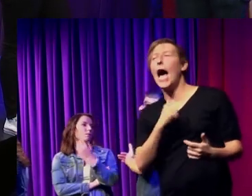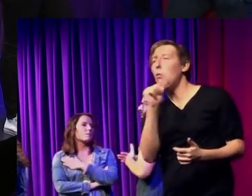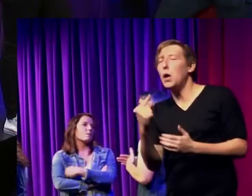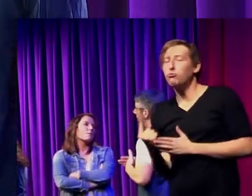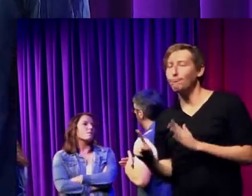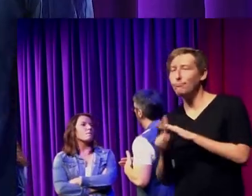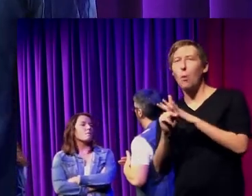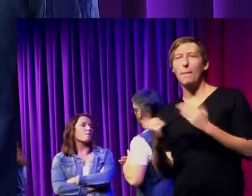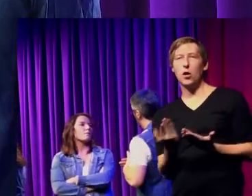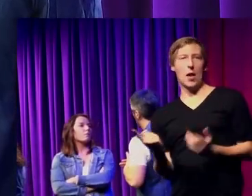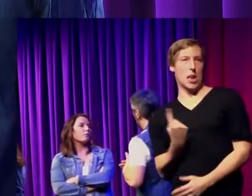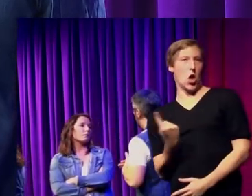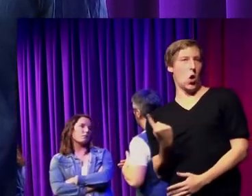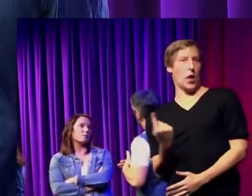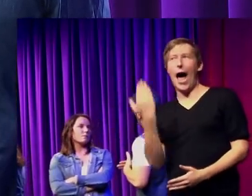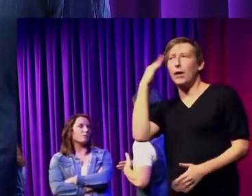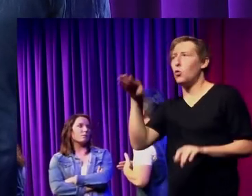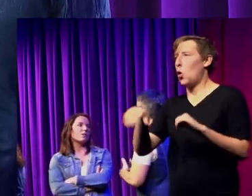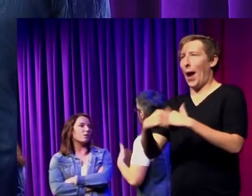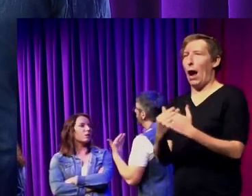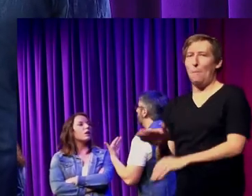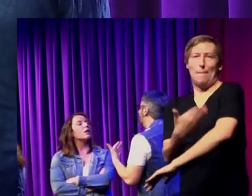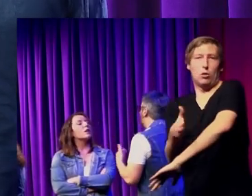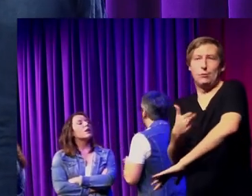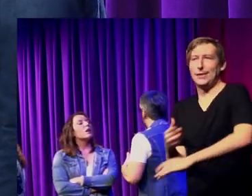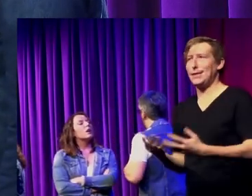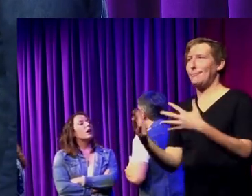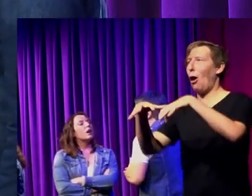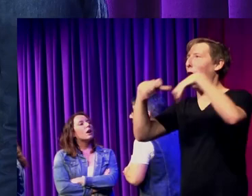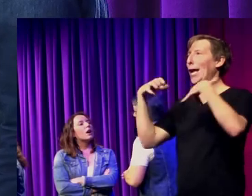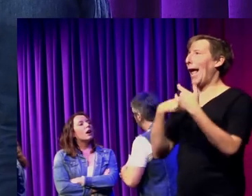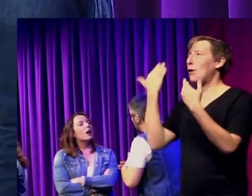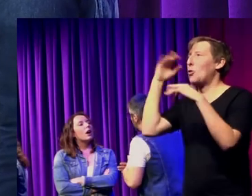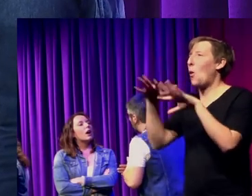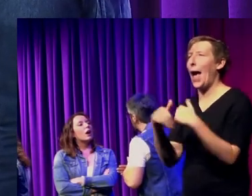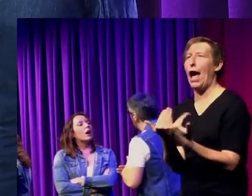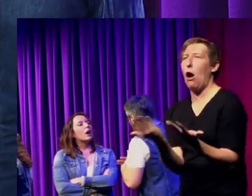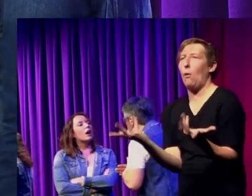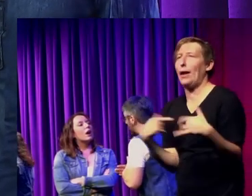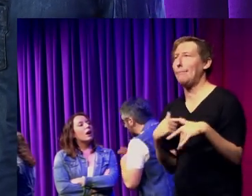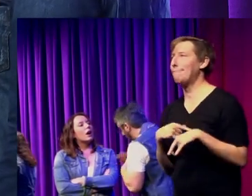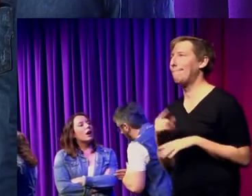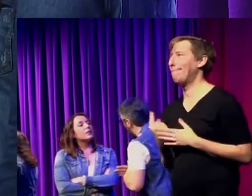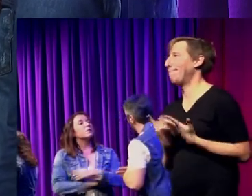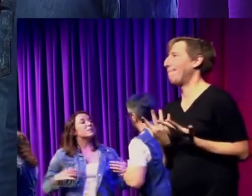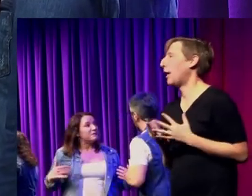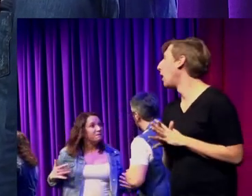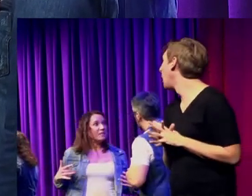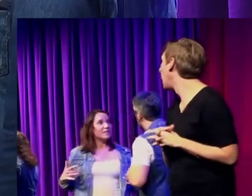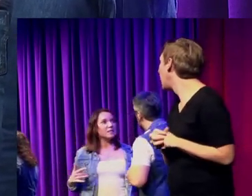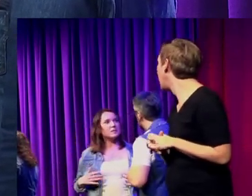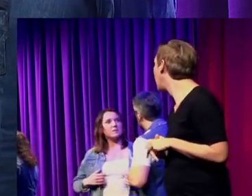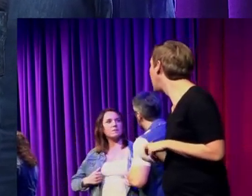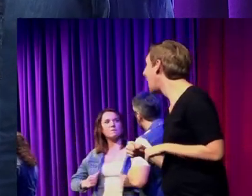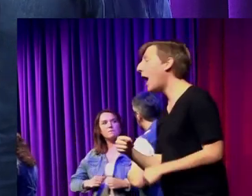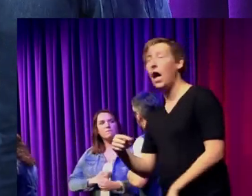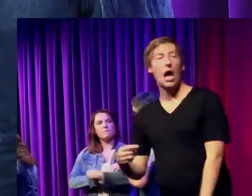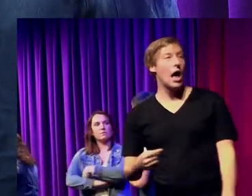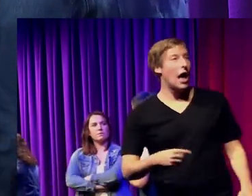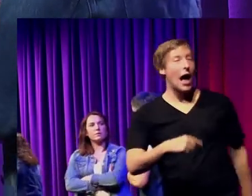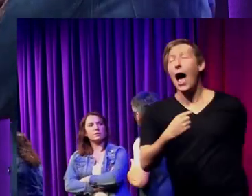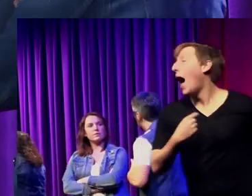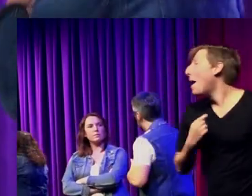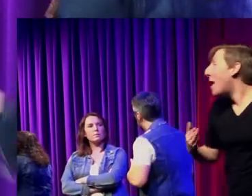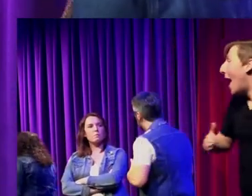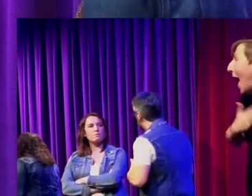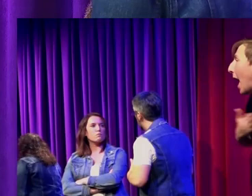Myself because I don't know how concerts work, so I grabbed her. She needs a little time with her daughter. Also, please do not mention that I hit on you in a park. I'm happy for you. I'm proud of